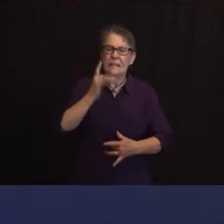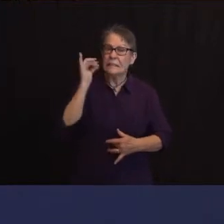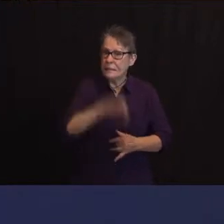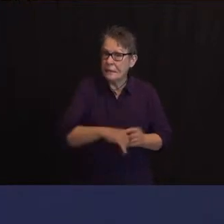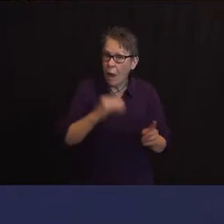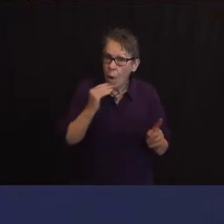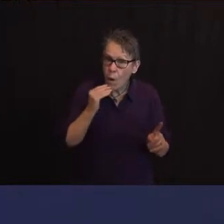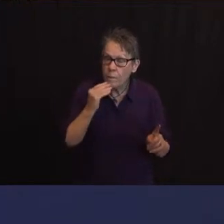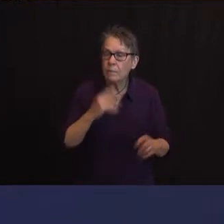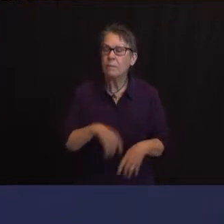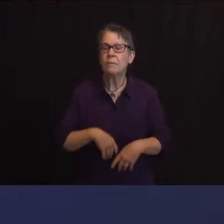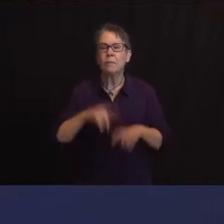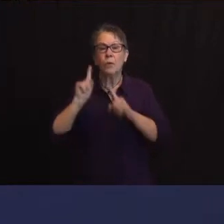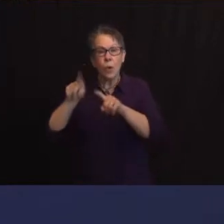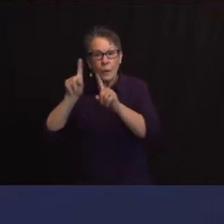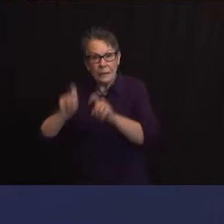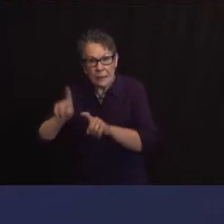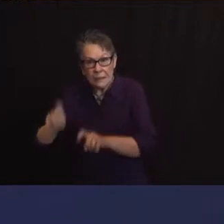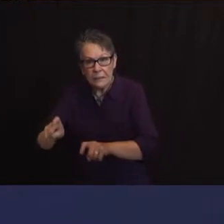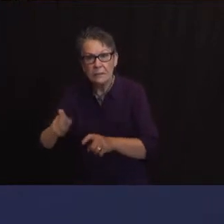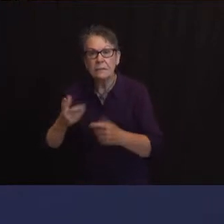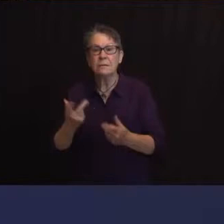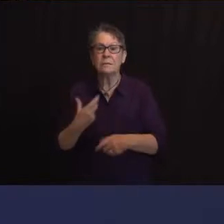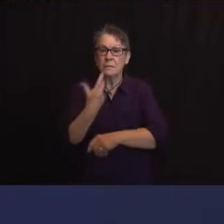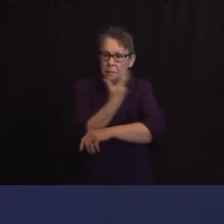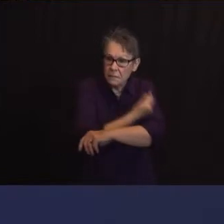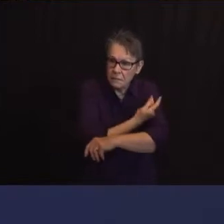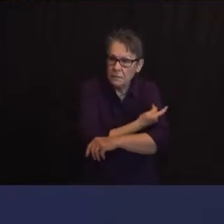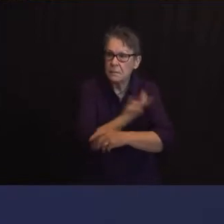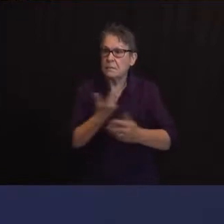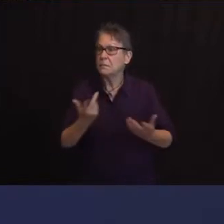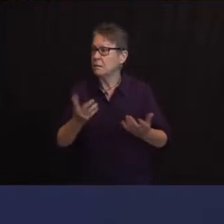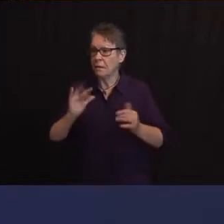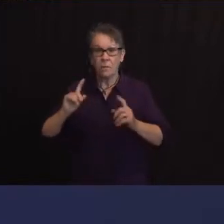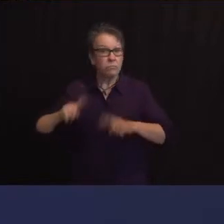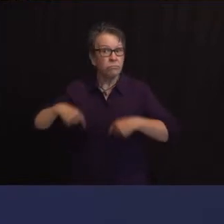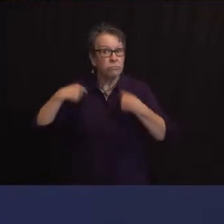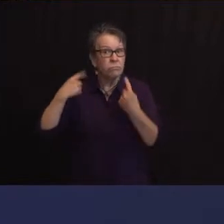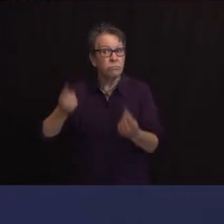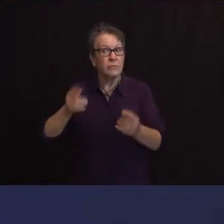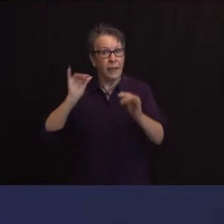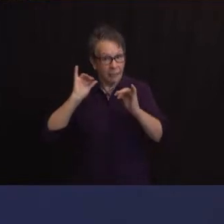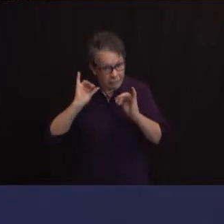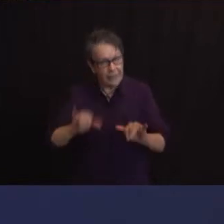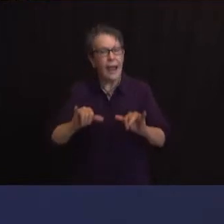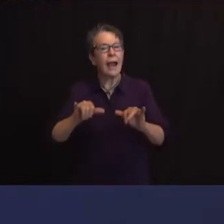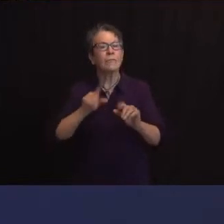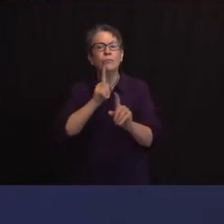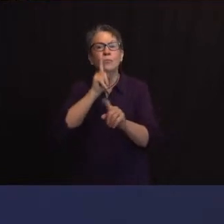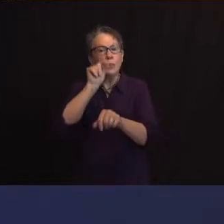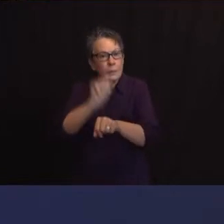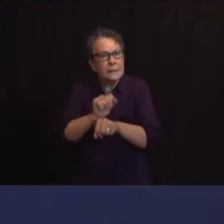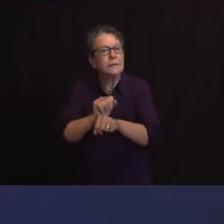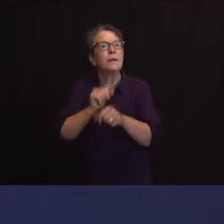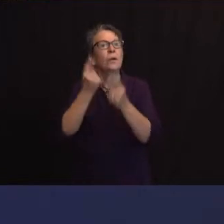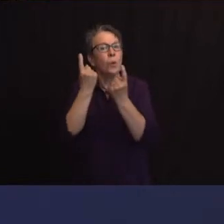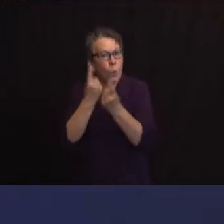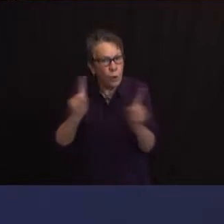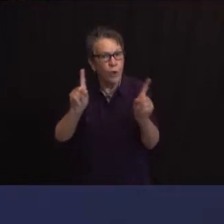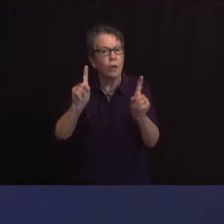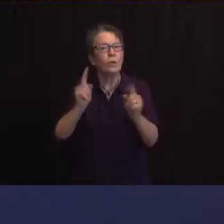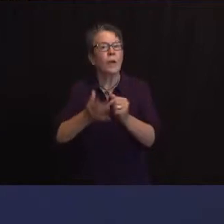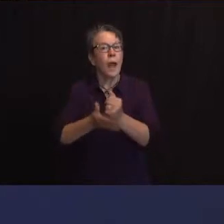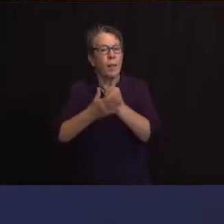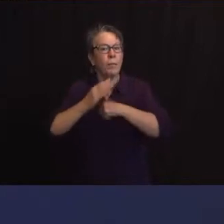that the overwhelming evidence to date says that basic stuff is still what the doctor ordered. Worth repeating